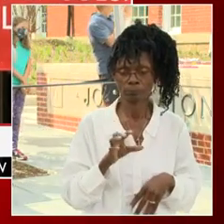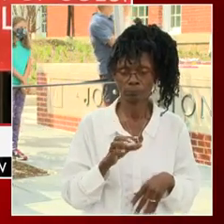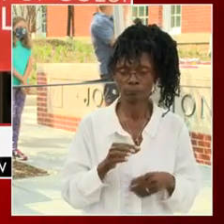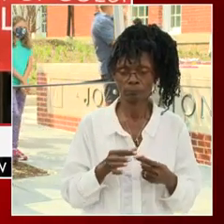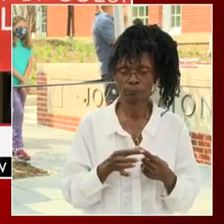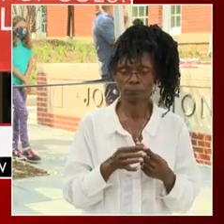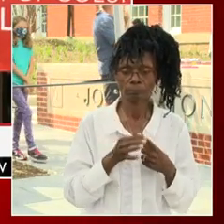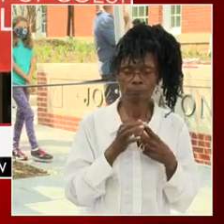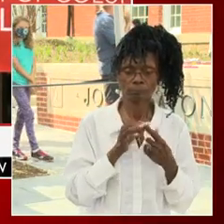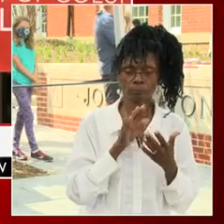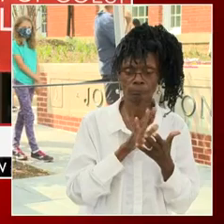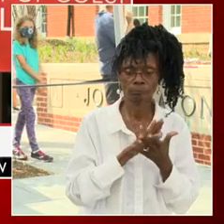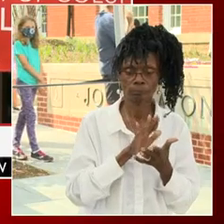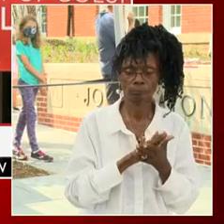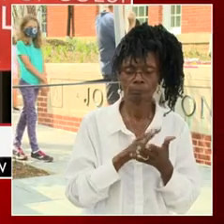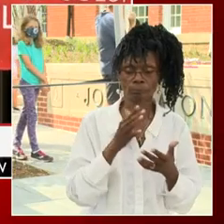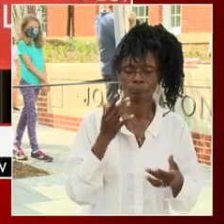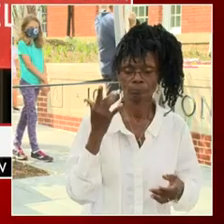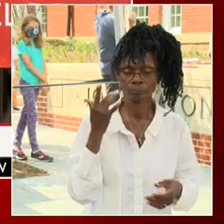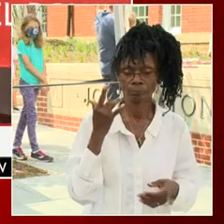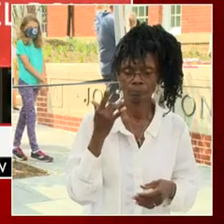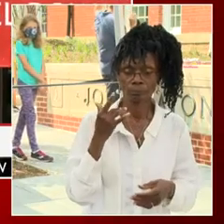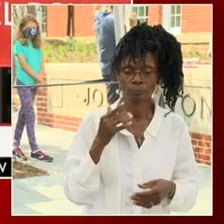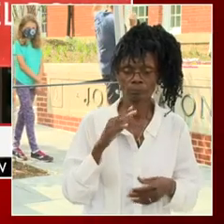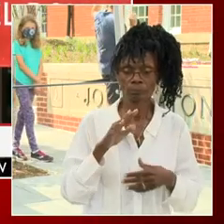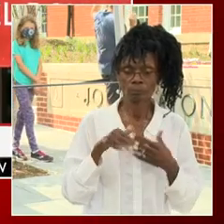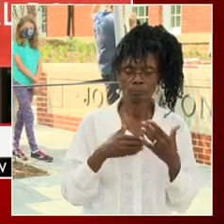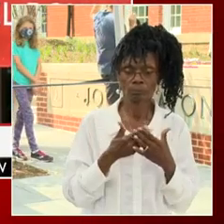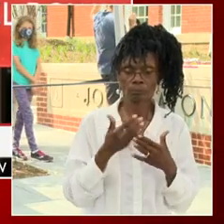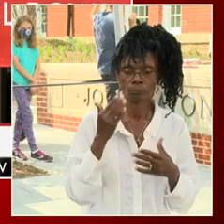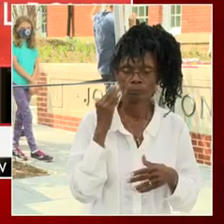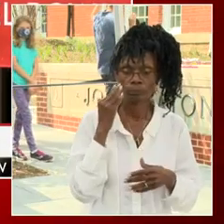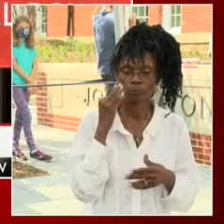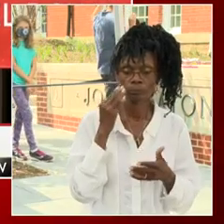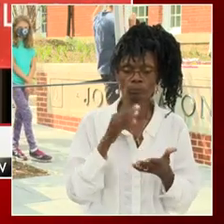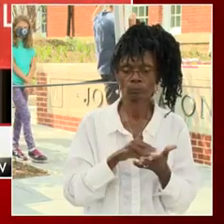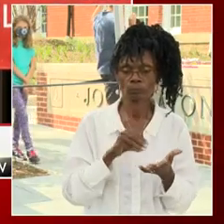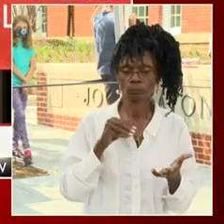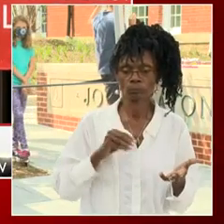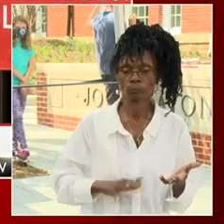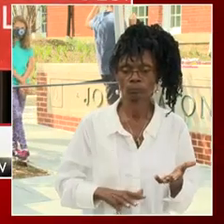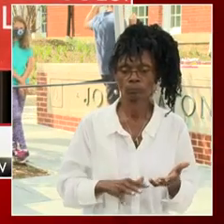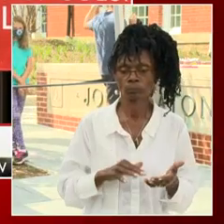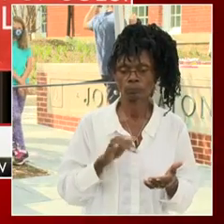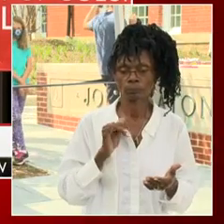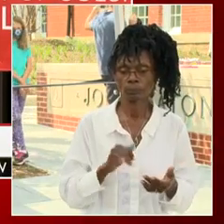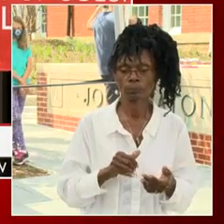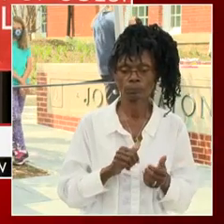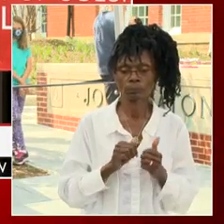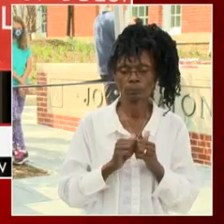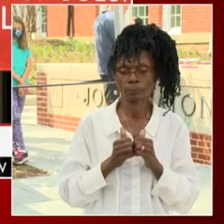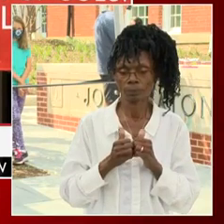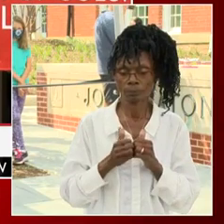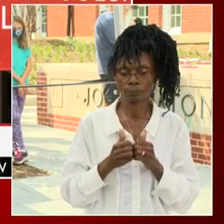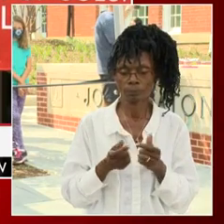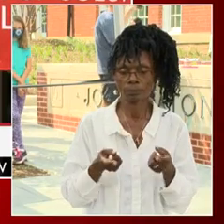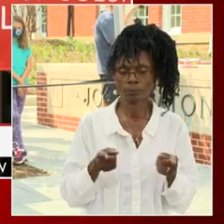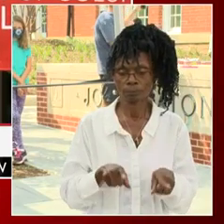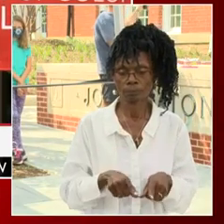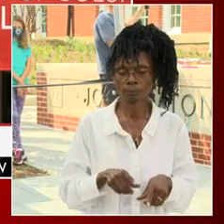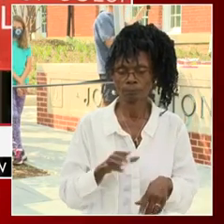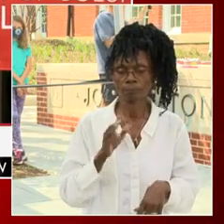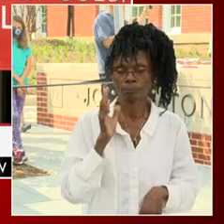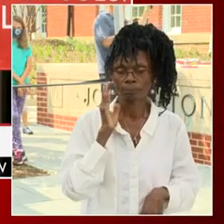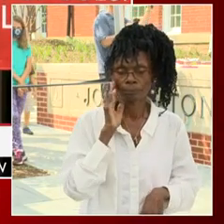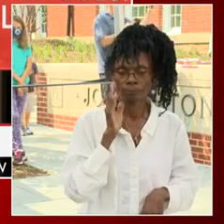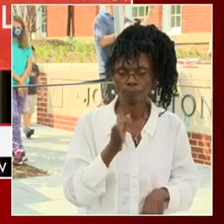And what we know is that the learning that was happening and showcased that day will be even better showcased